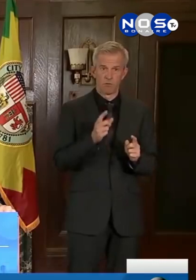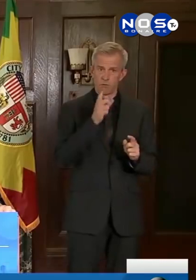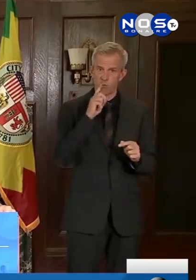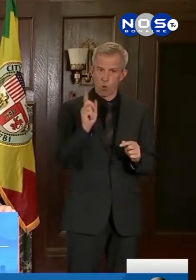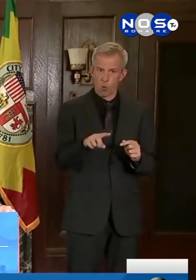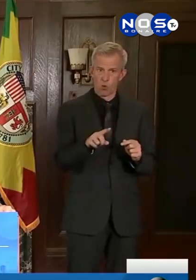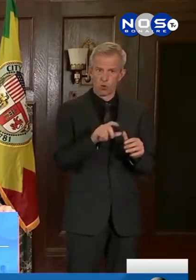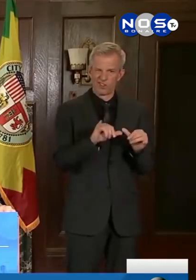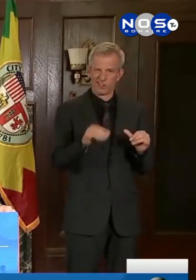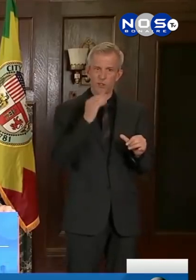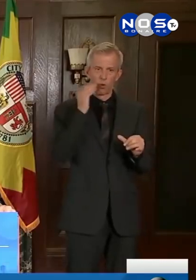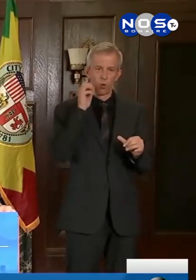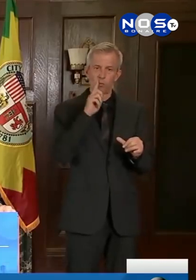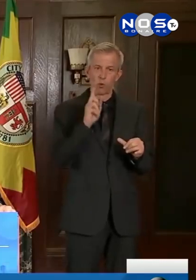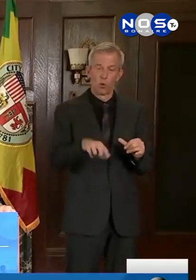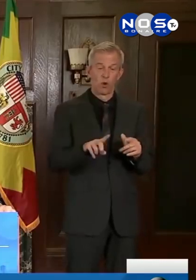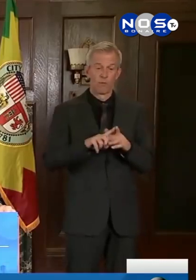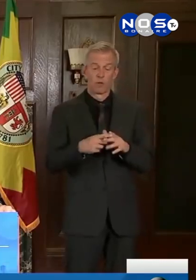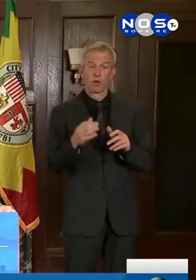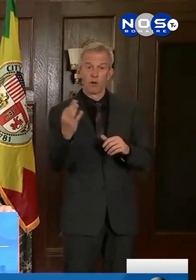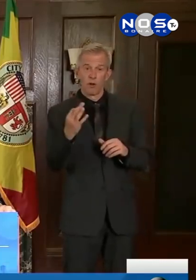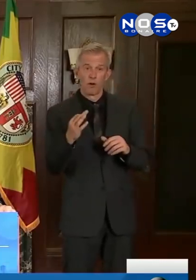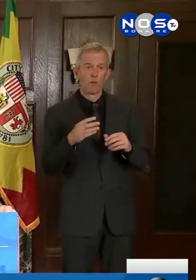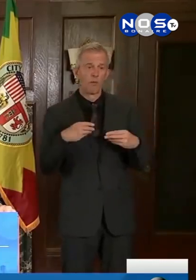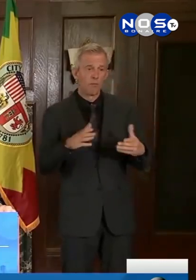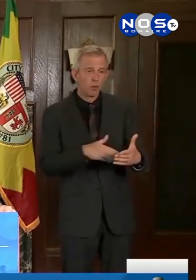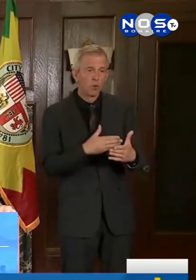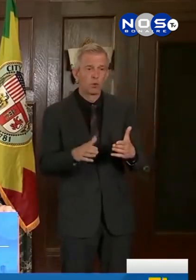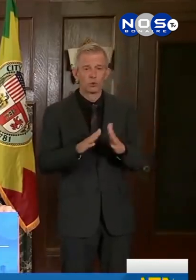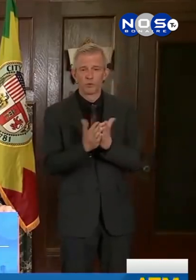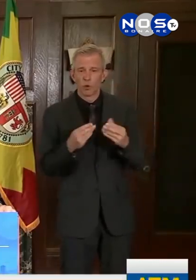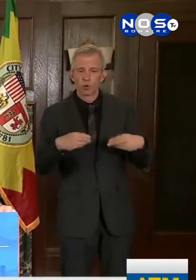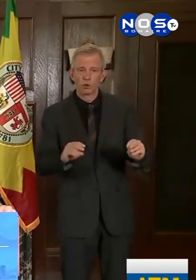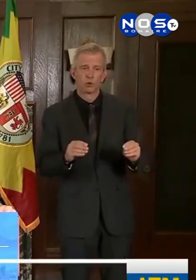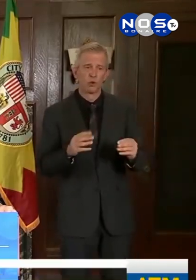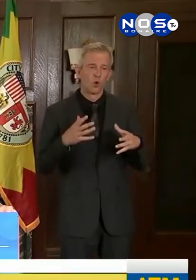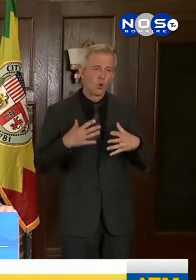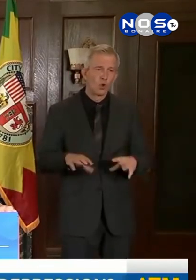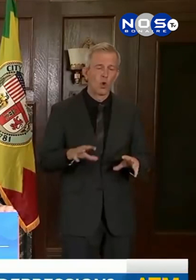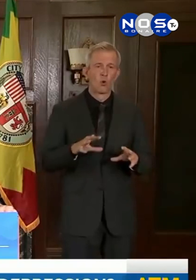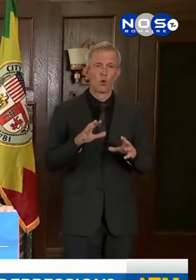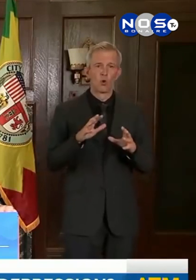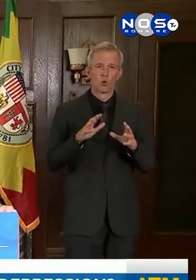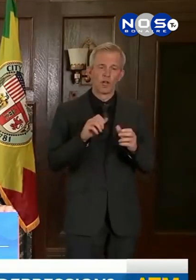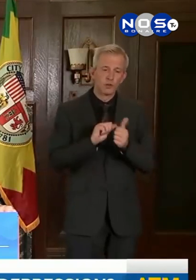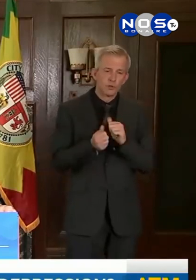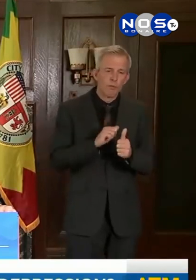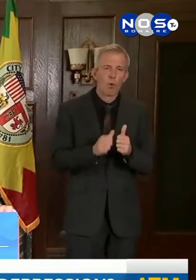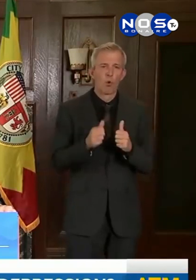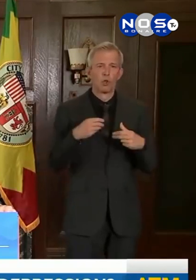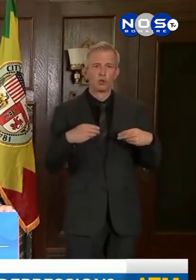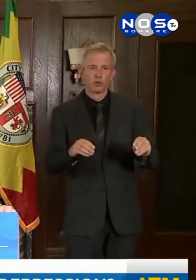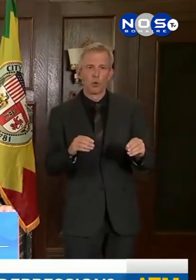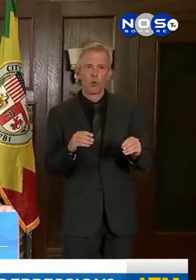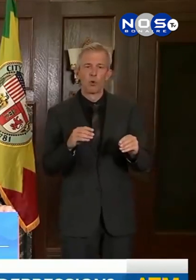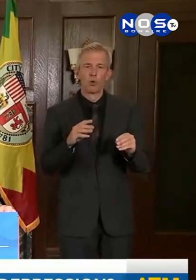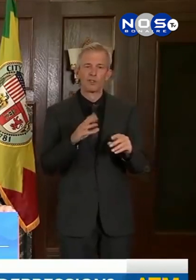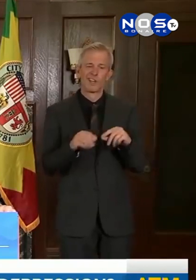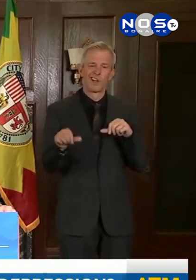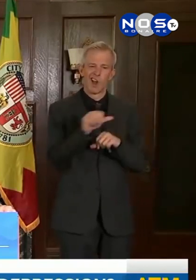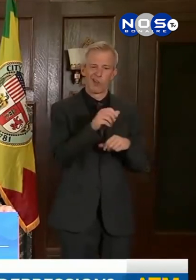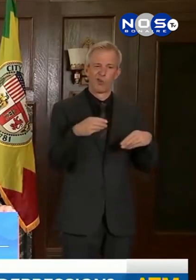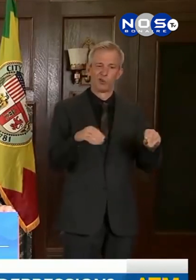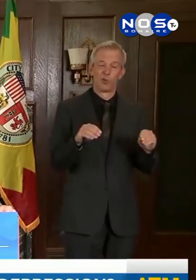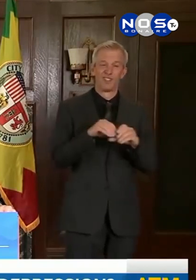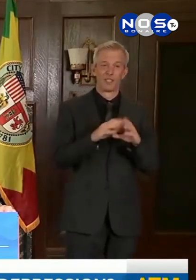florists, toy stores, music stores, bookstores, clothing and sporting goods stores in the city of Los Angeles may offer